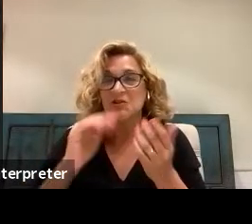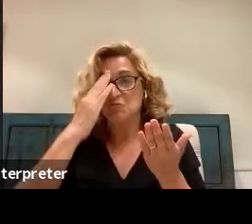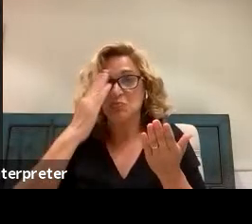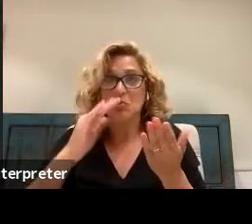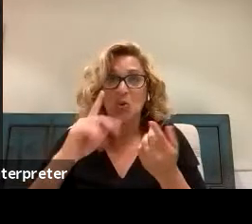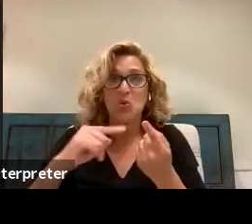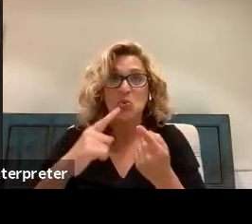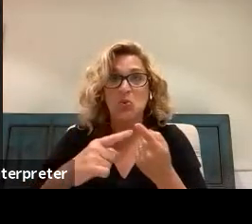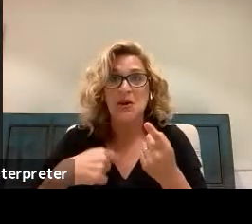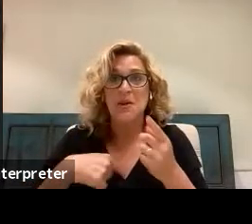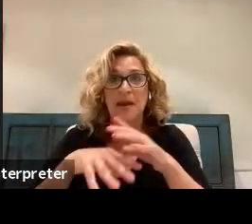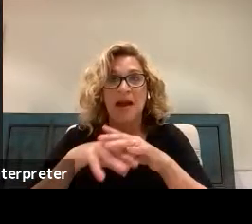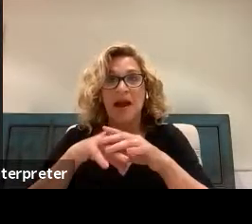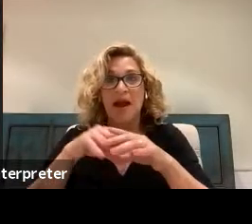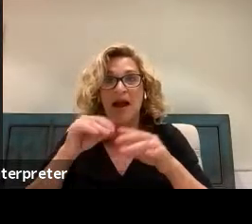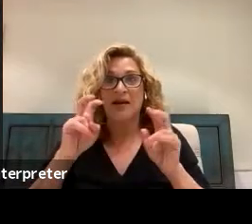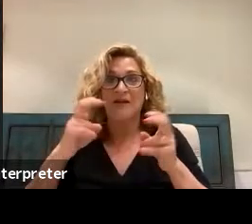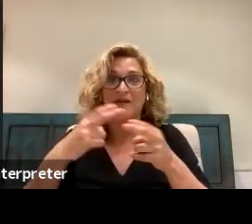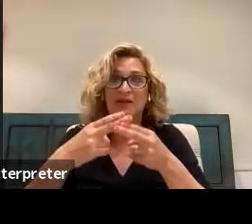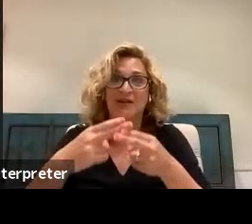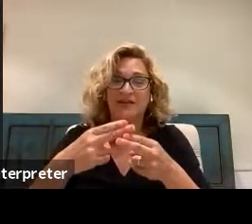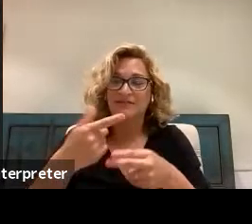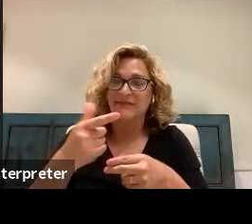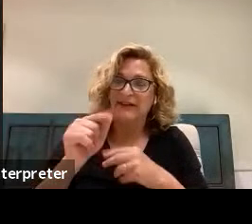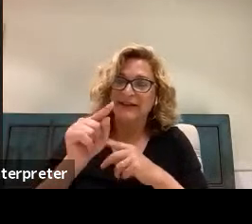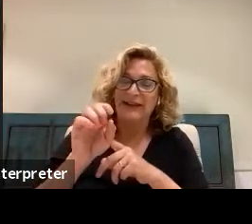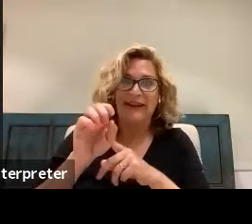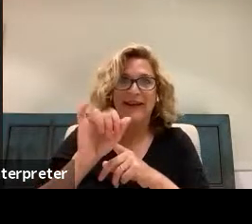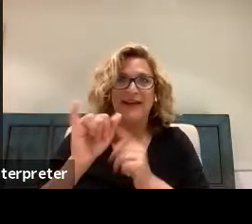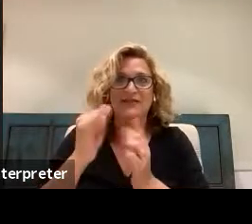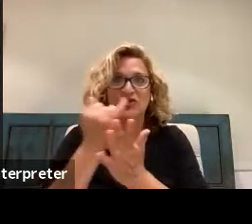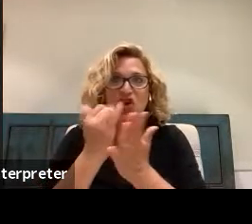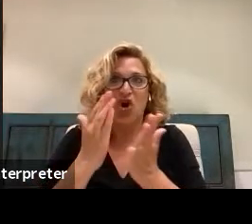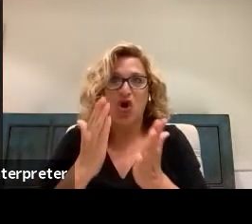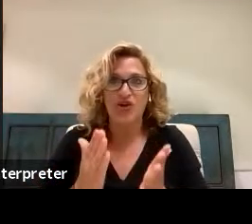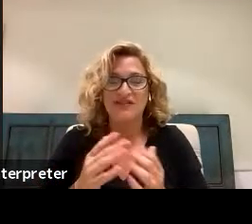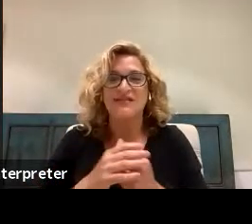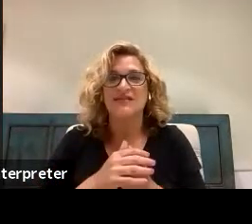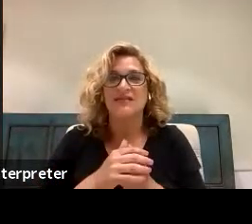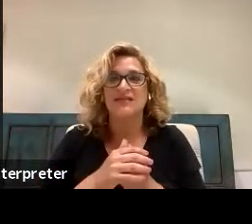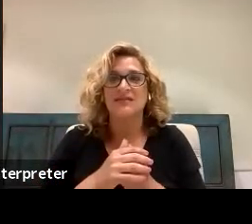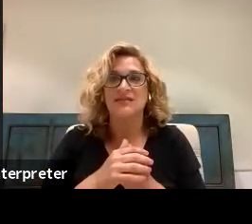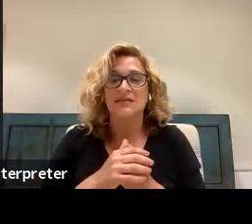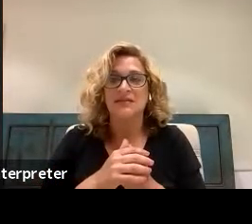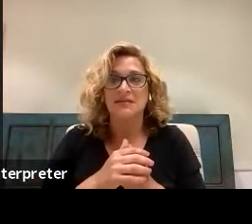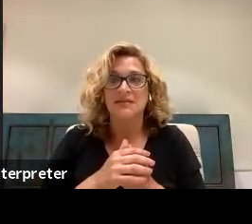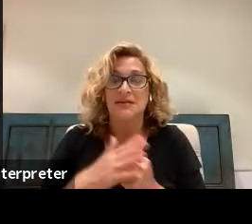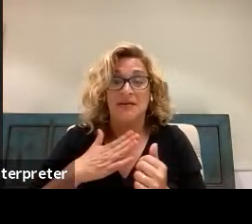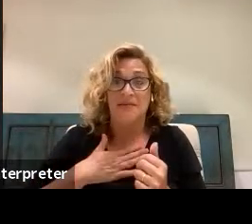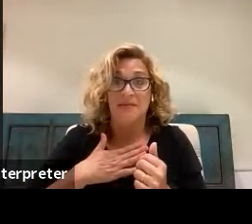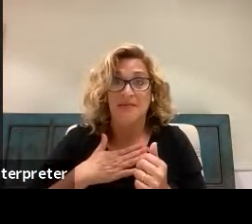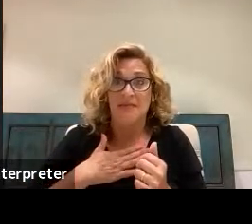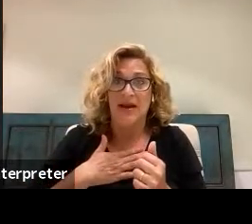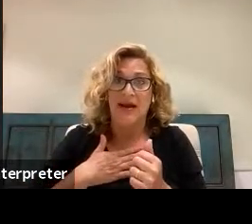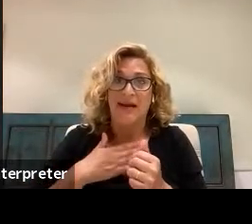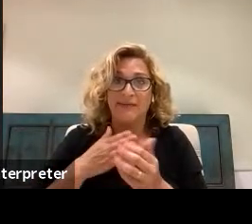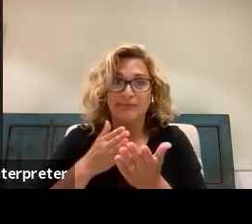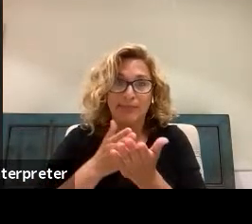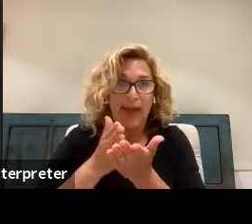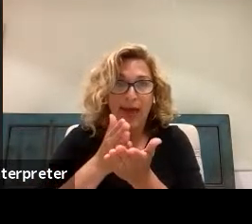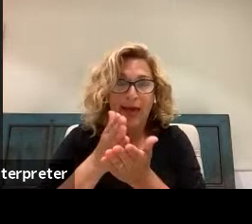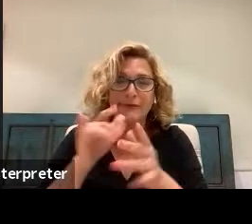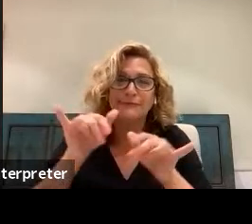of came out of the gate as an artist, I think, right? So my path was very traditional,